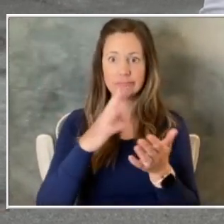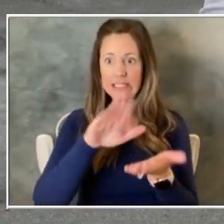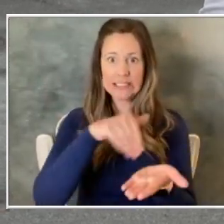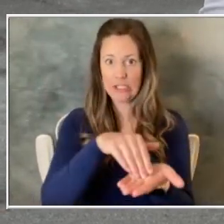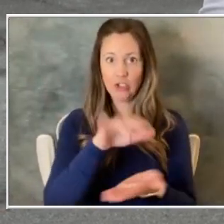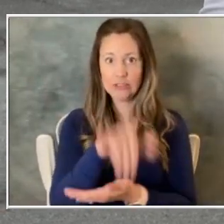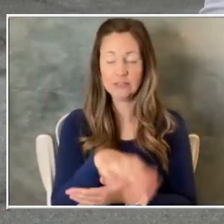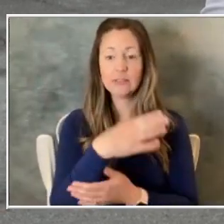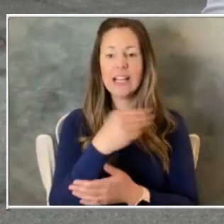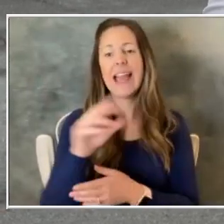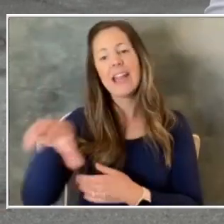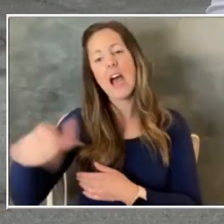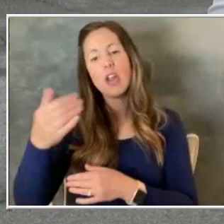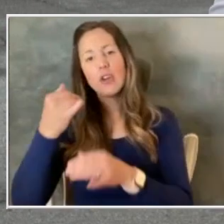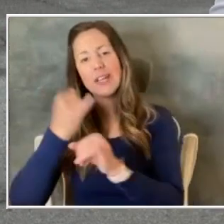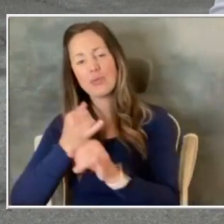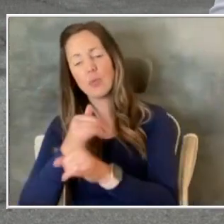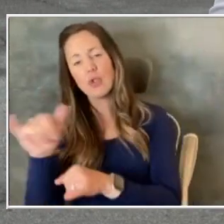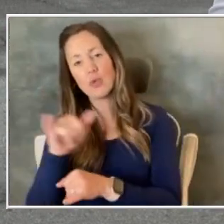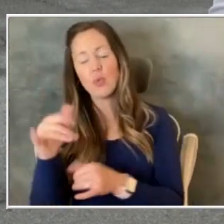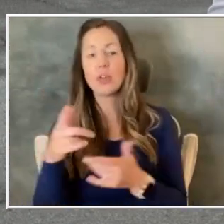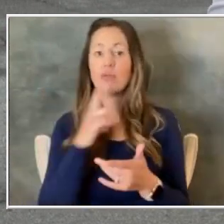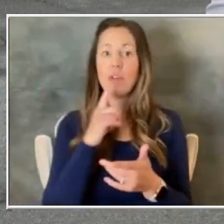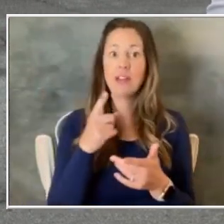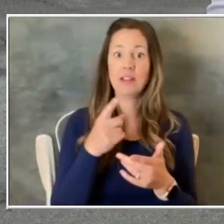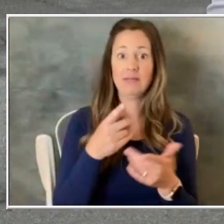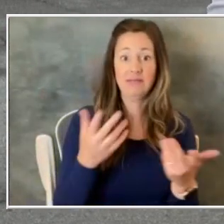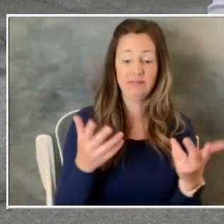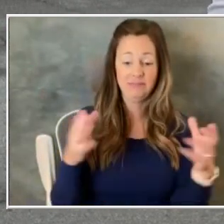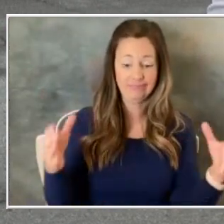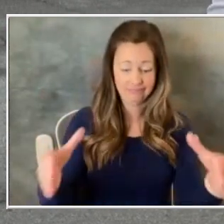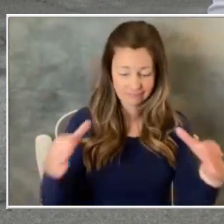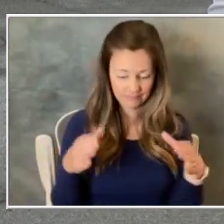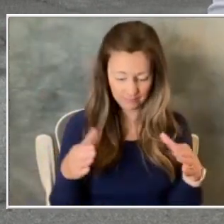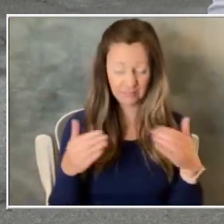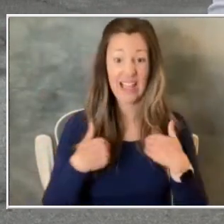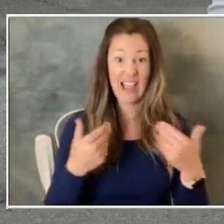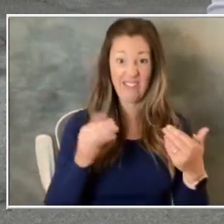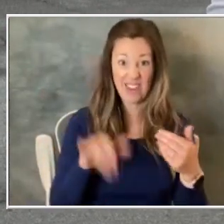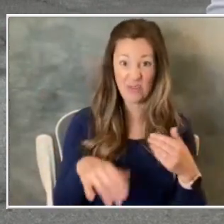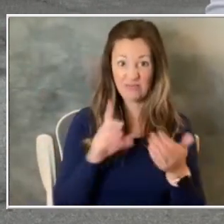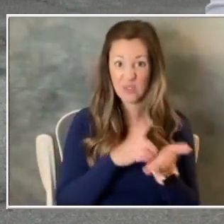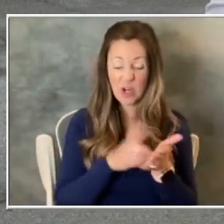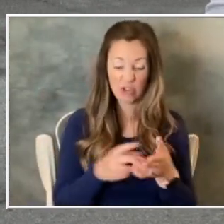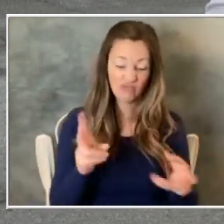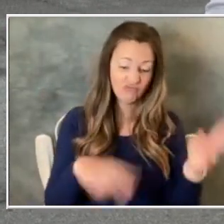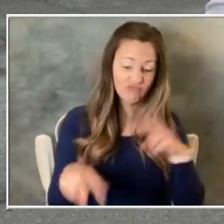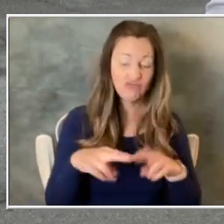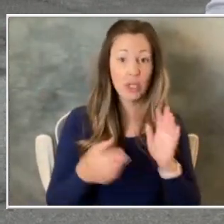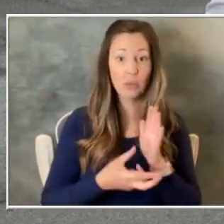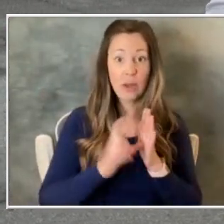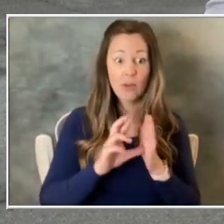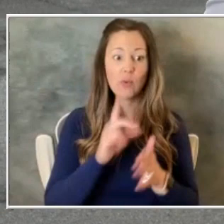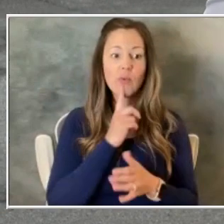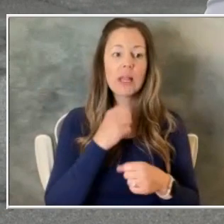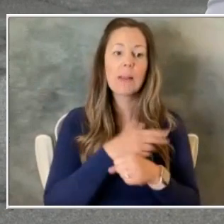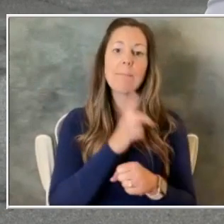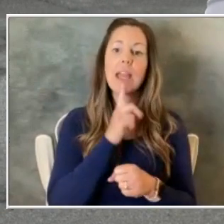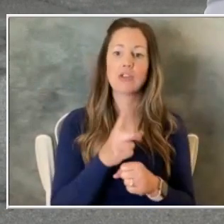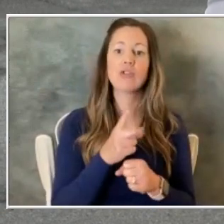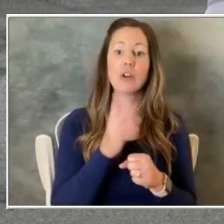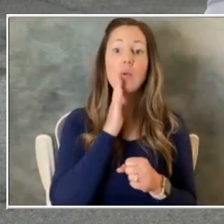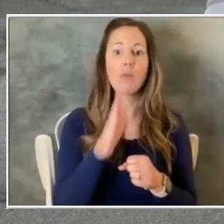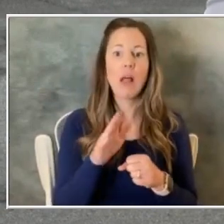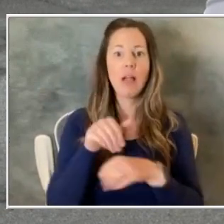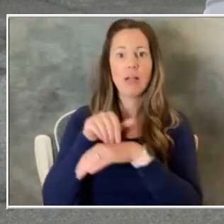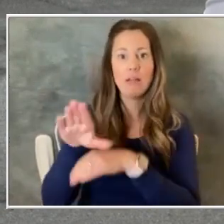exceptional institutions. So basically, you have the best of the best reviewing the best of the best proposals so that we ensure it's going to the best